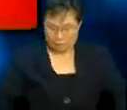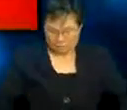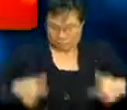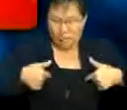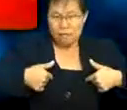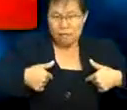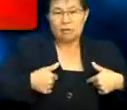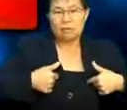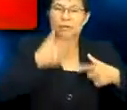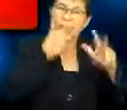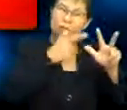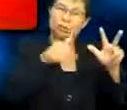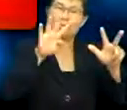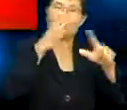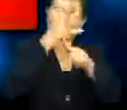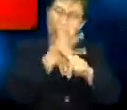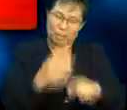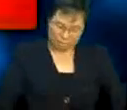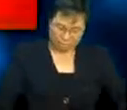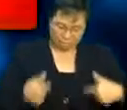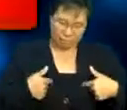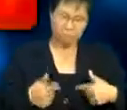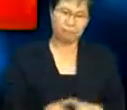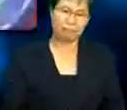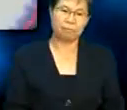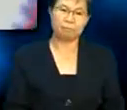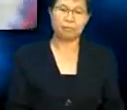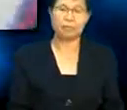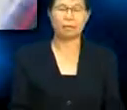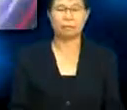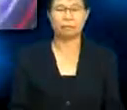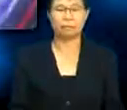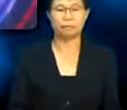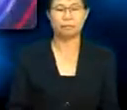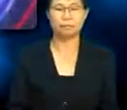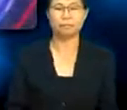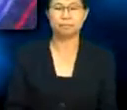It has a lifespan of about 3 to 4 months.